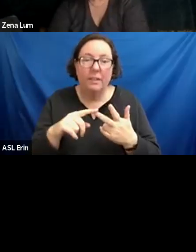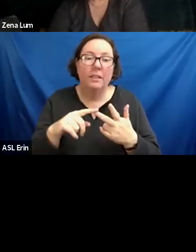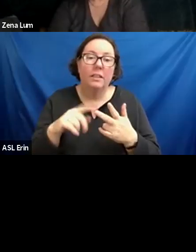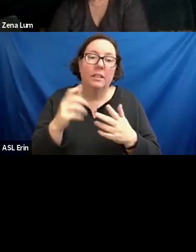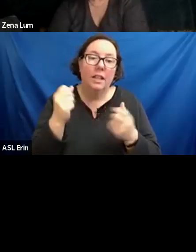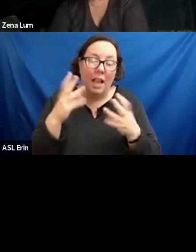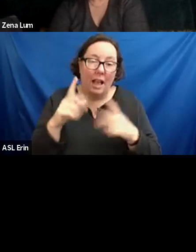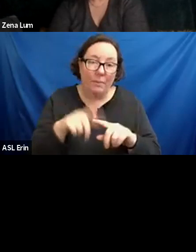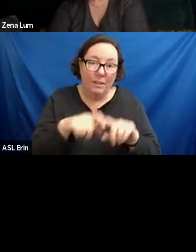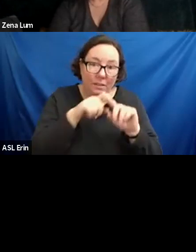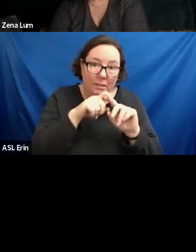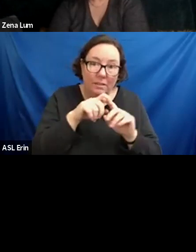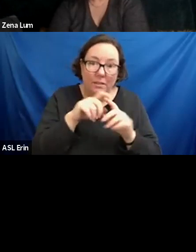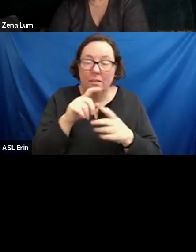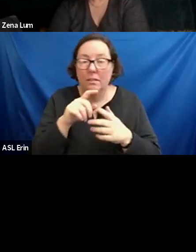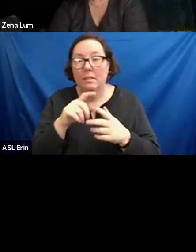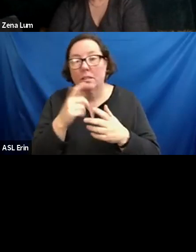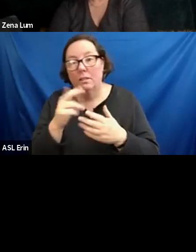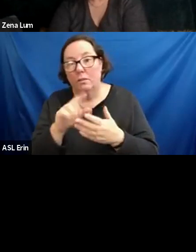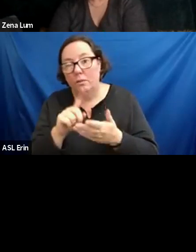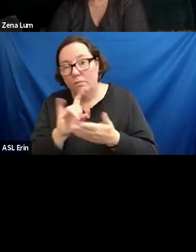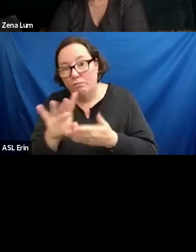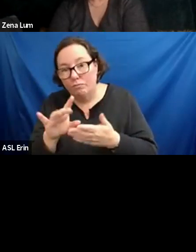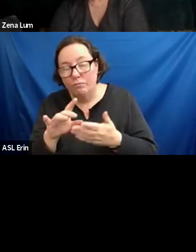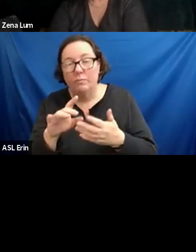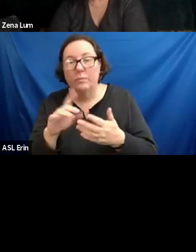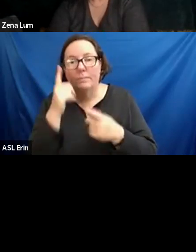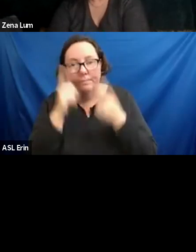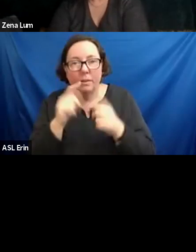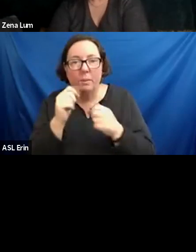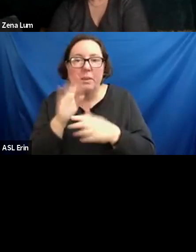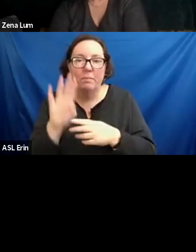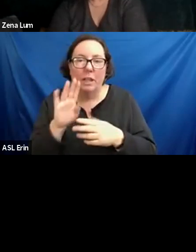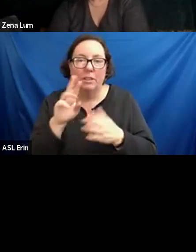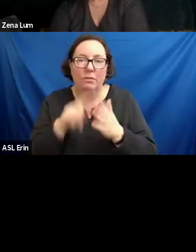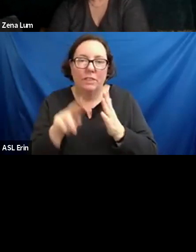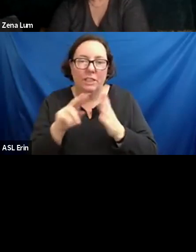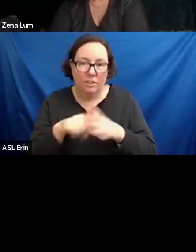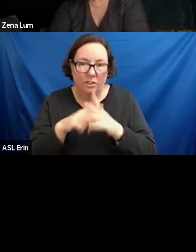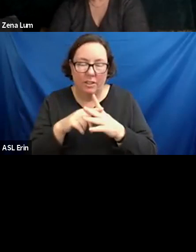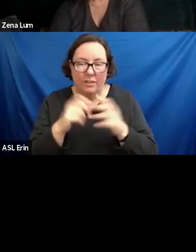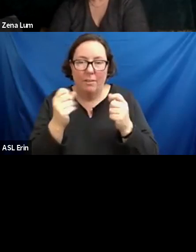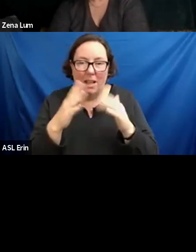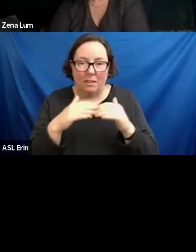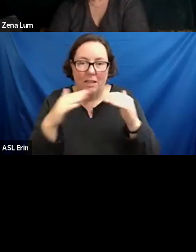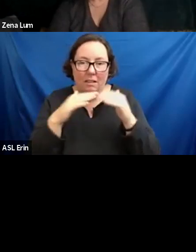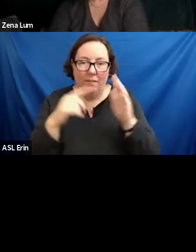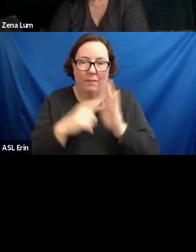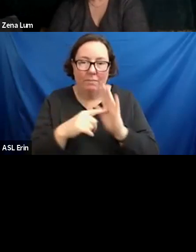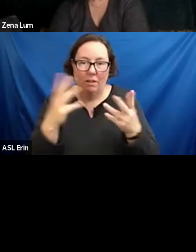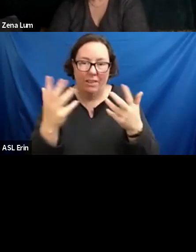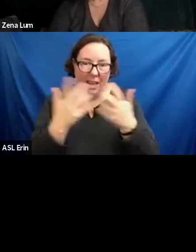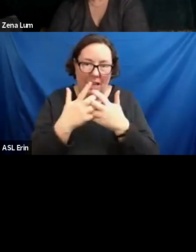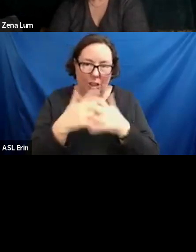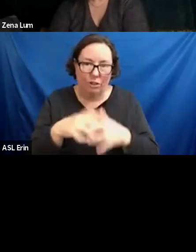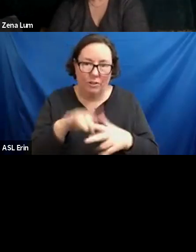We worked with the Boston Area Research Initiative to develop a multi-level model that integrates all of this information together